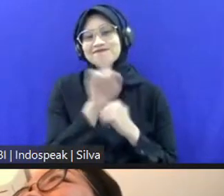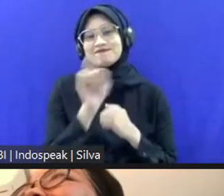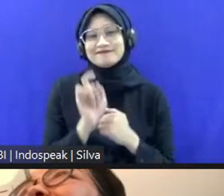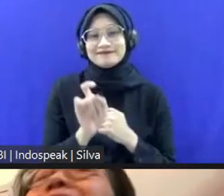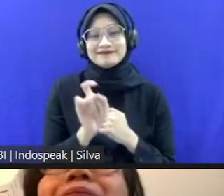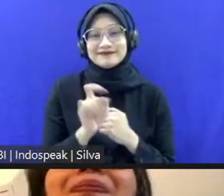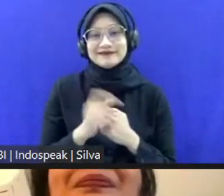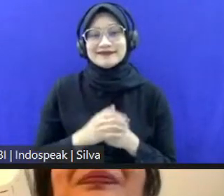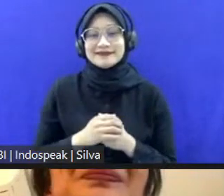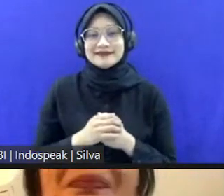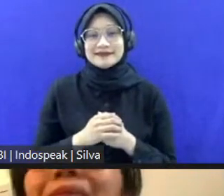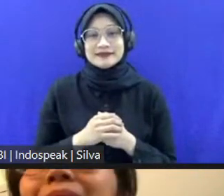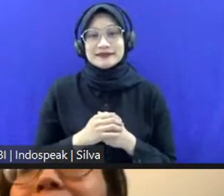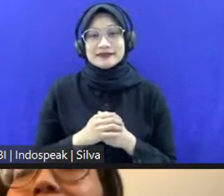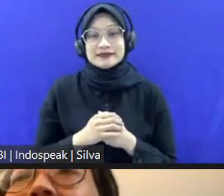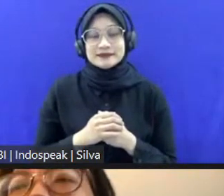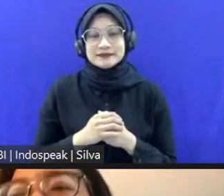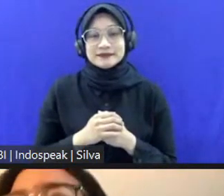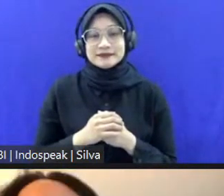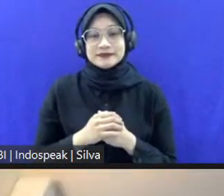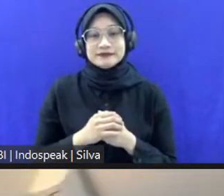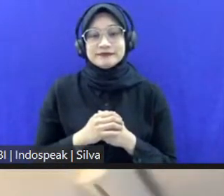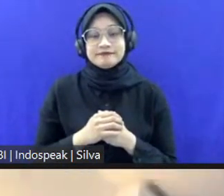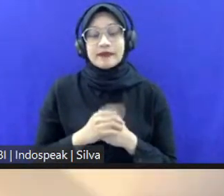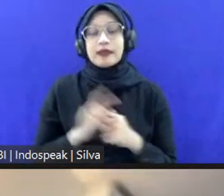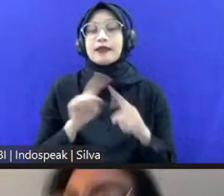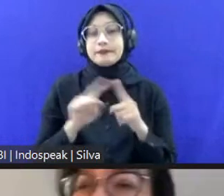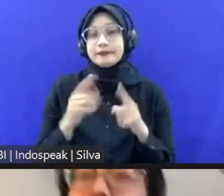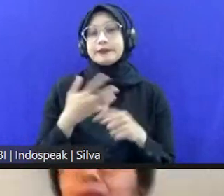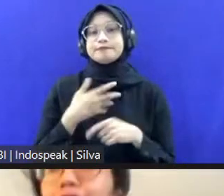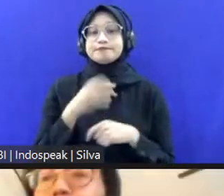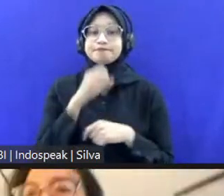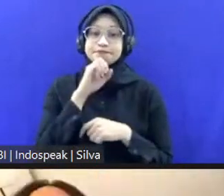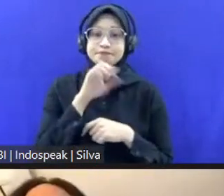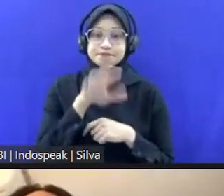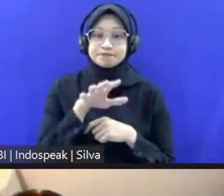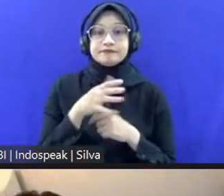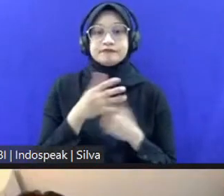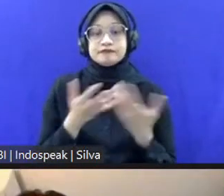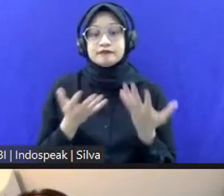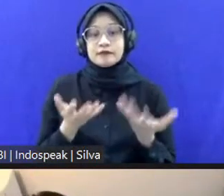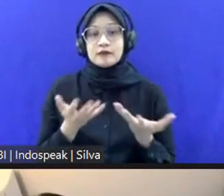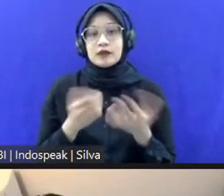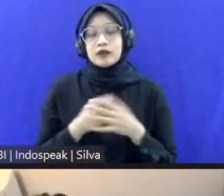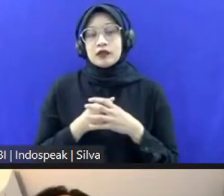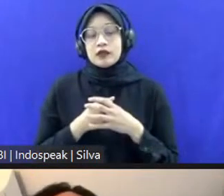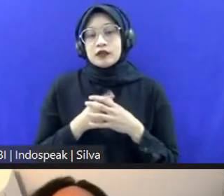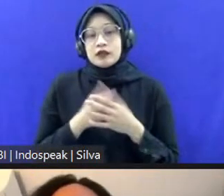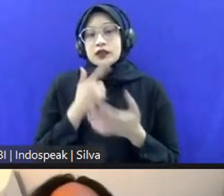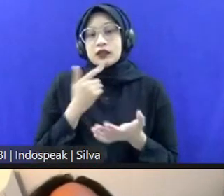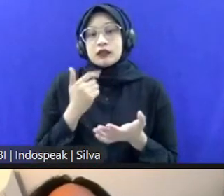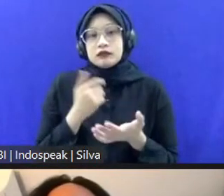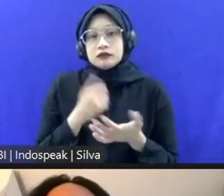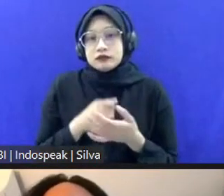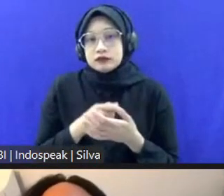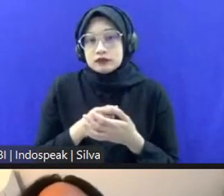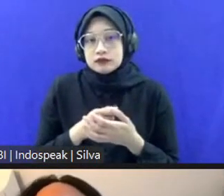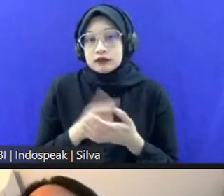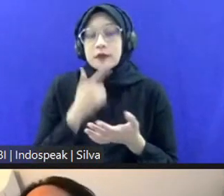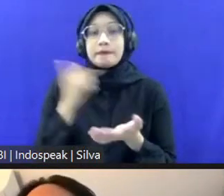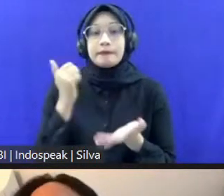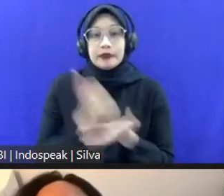What I would say is that it is very important right now for